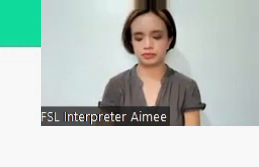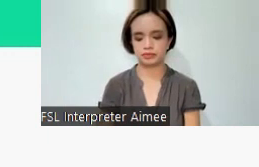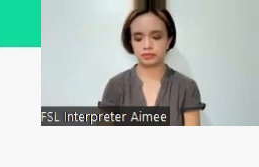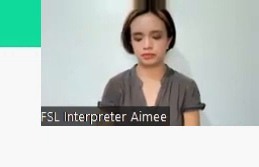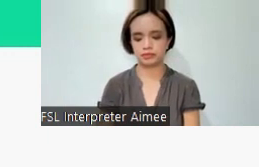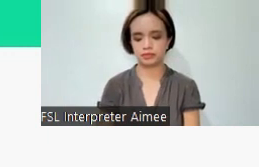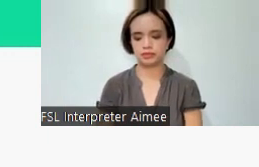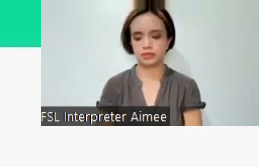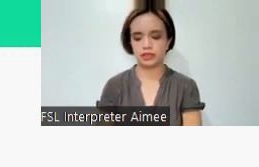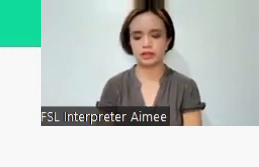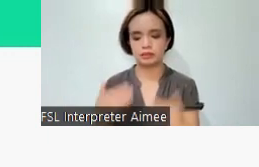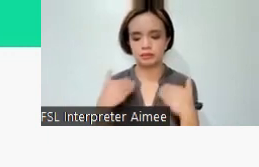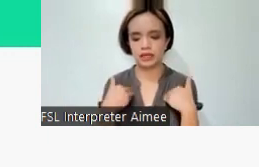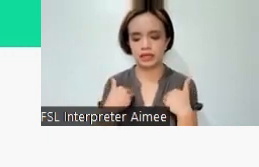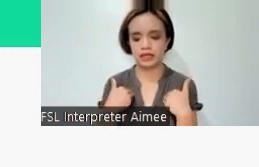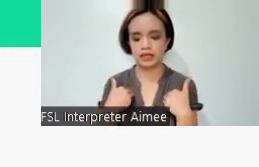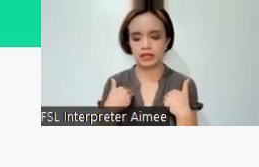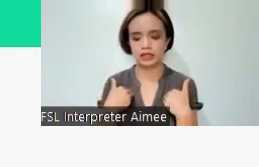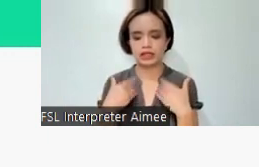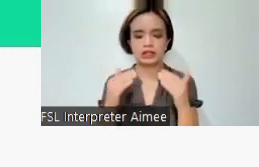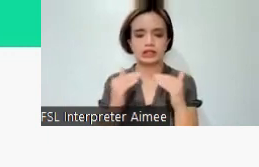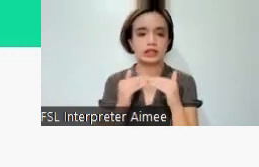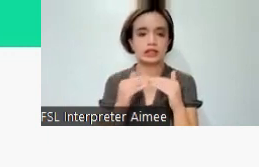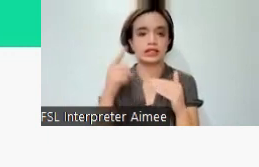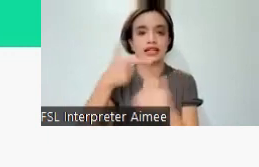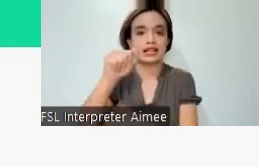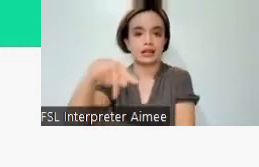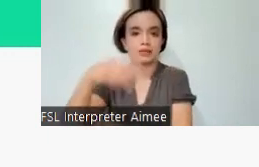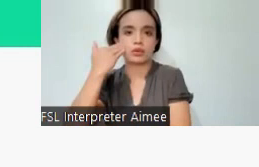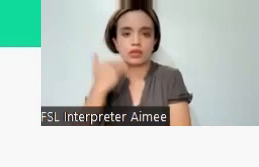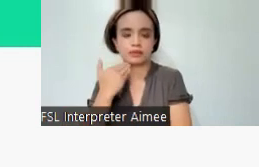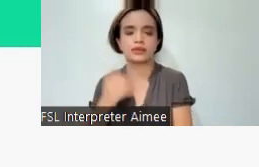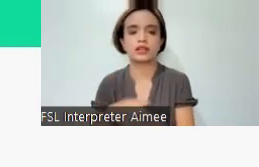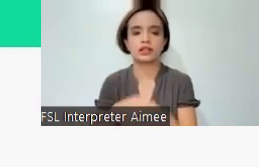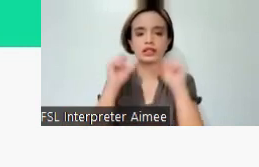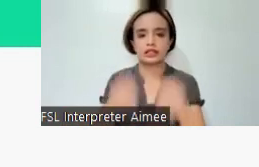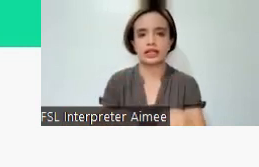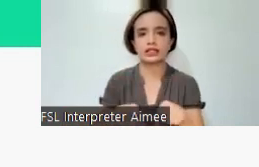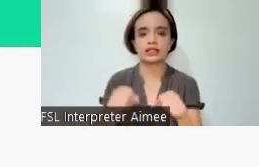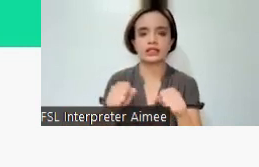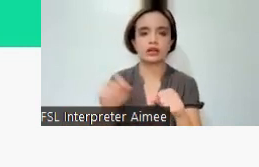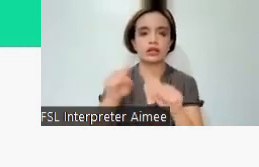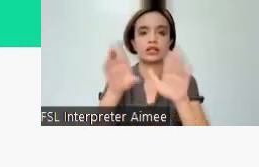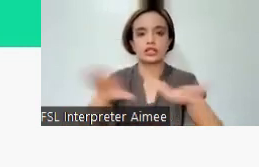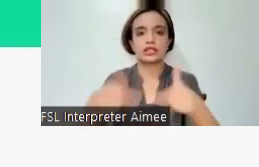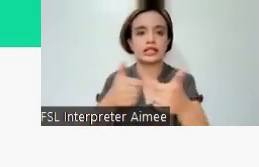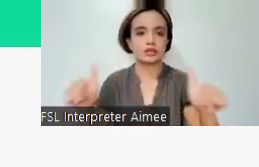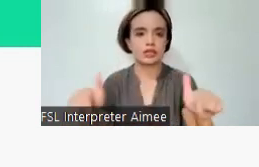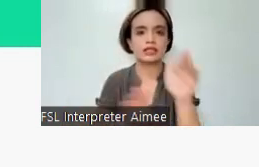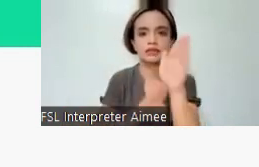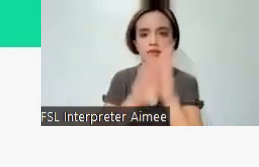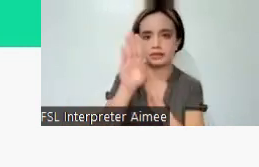There's also a gap in terms of research on interventions that can foster children's language